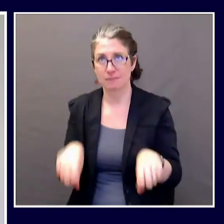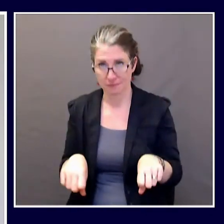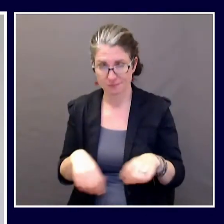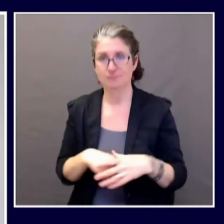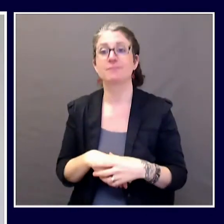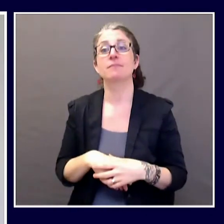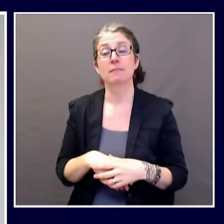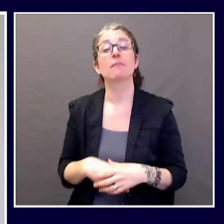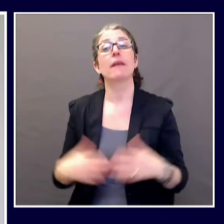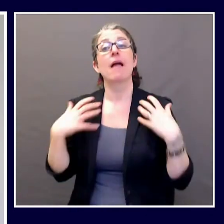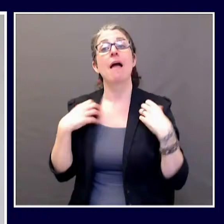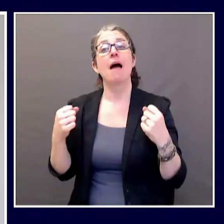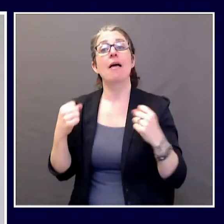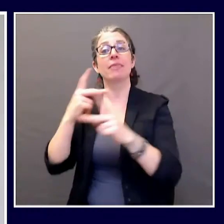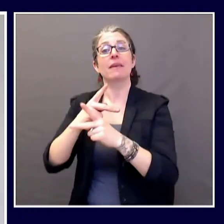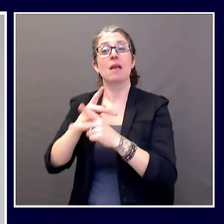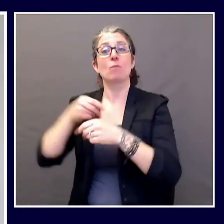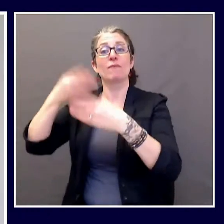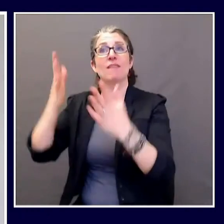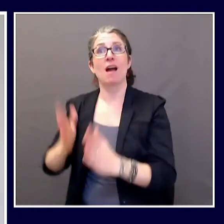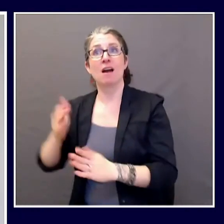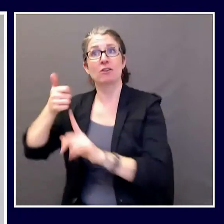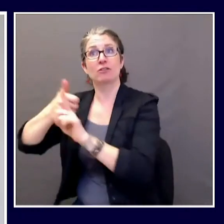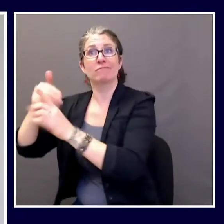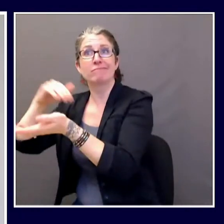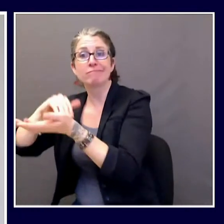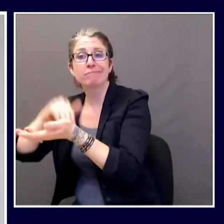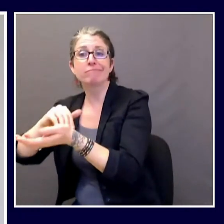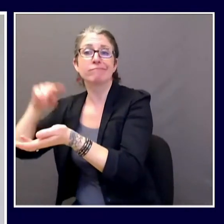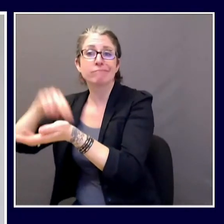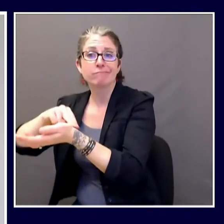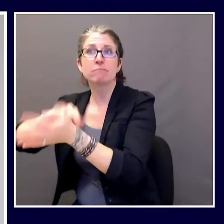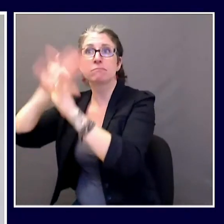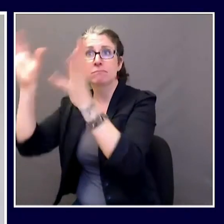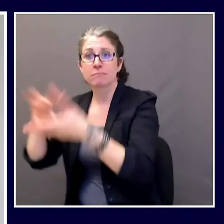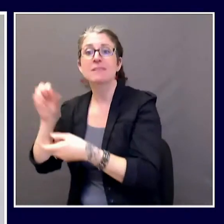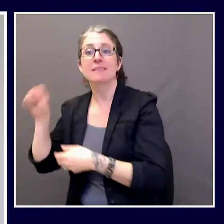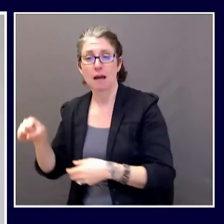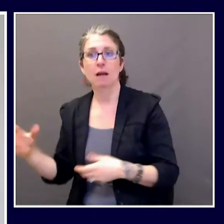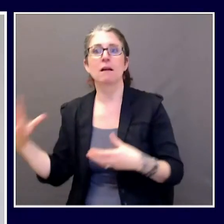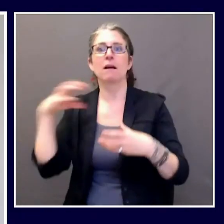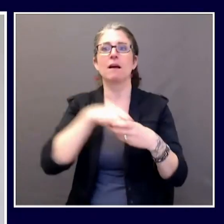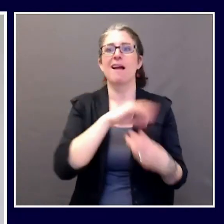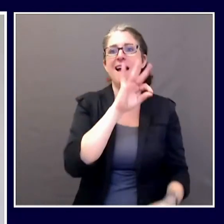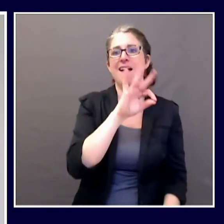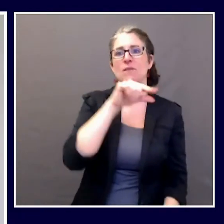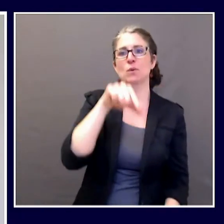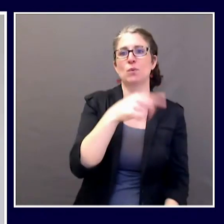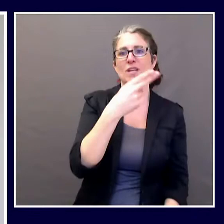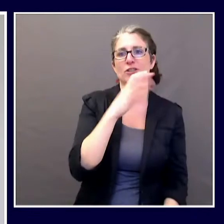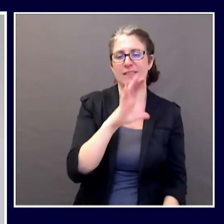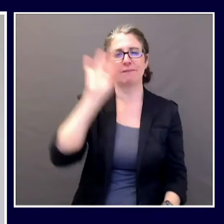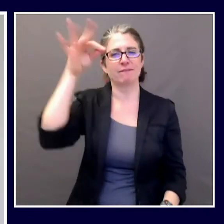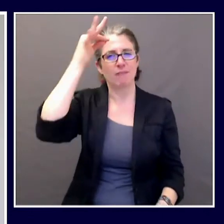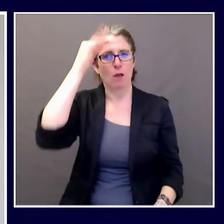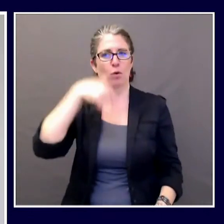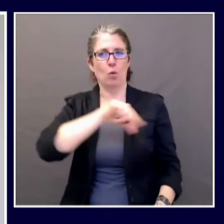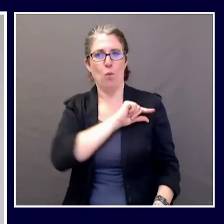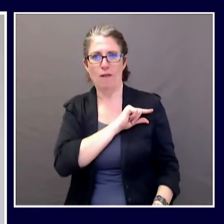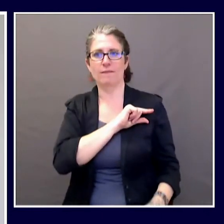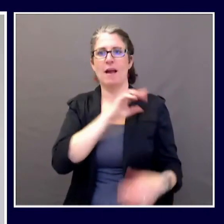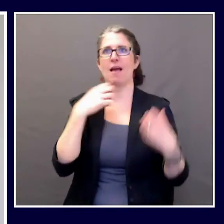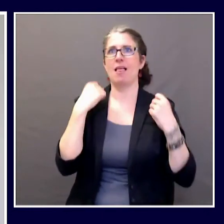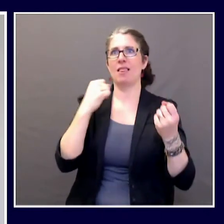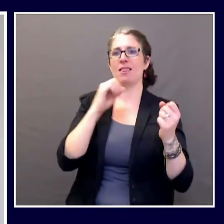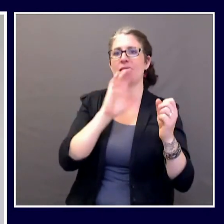Piscataquis, Washington counties to activate as many of the federally qualified health centers and get them vaccine. So those are the two things